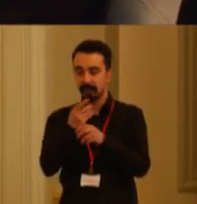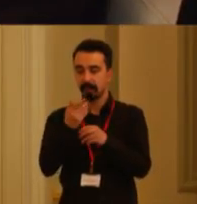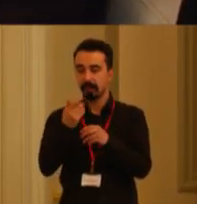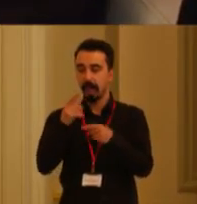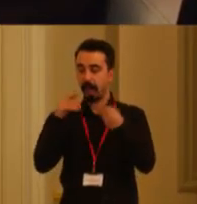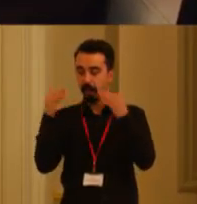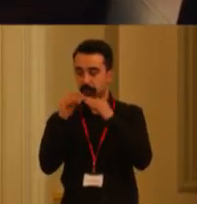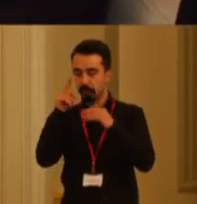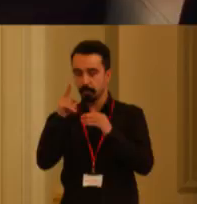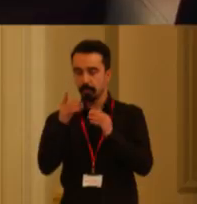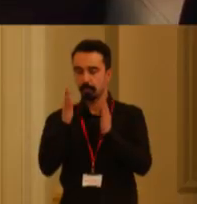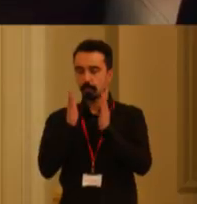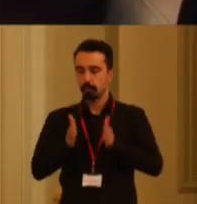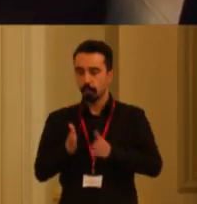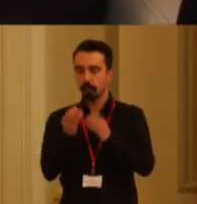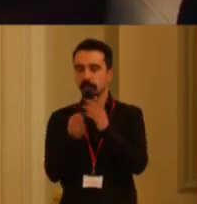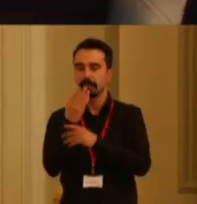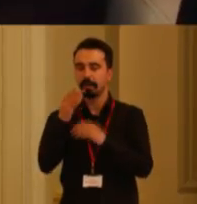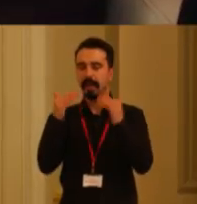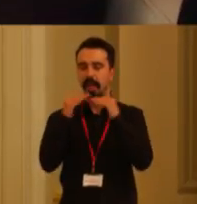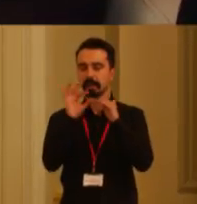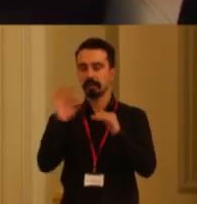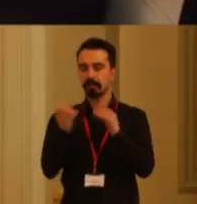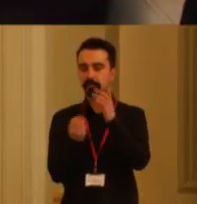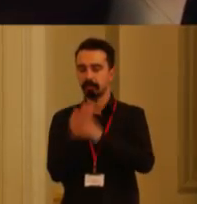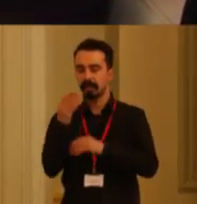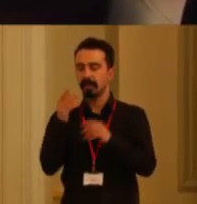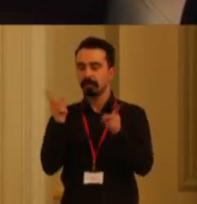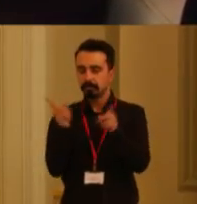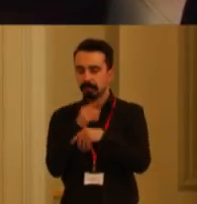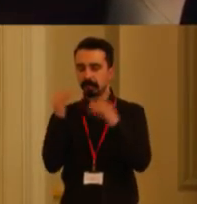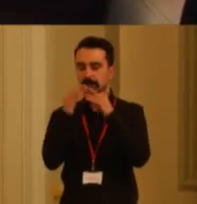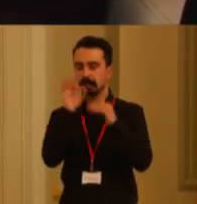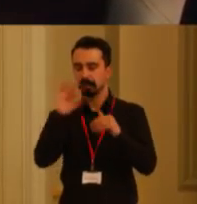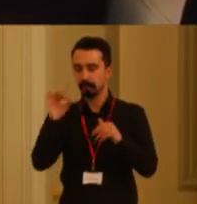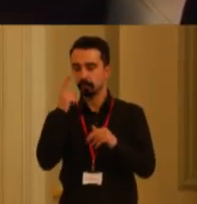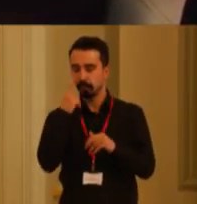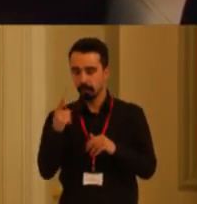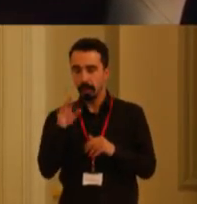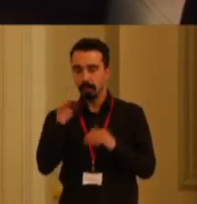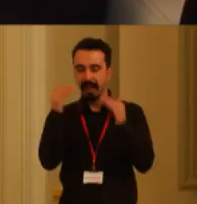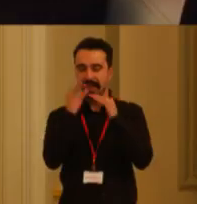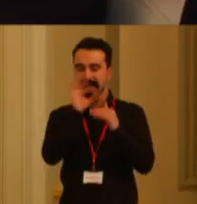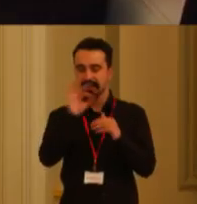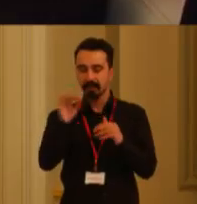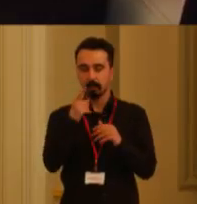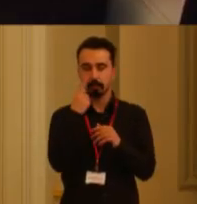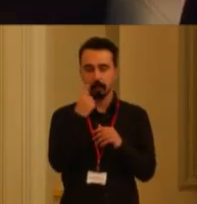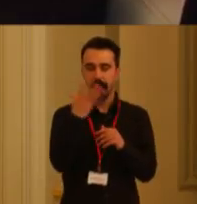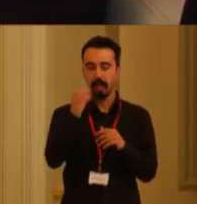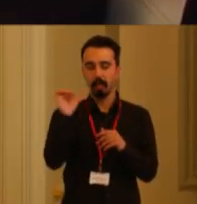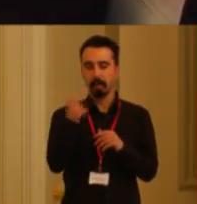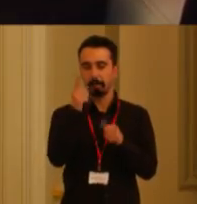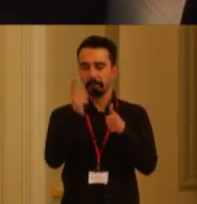they benefit, and how do they, they're not saying there's equality. They talk about inequality